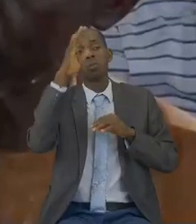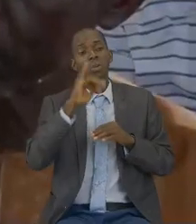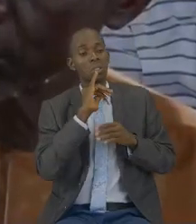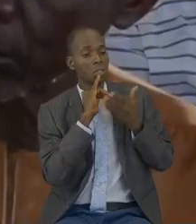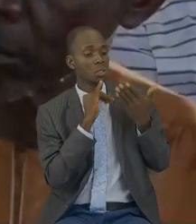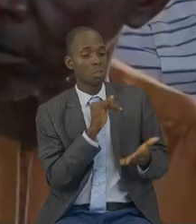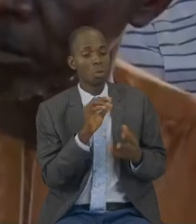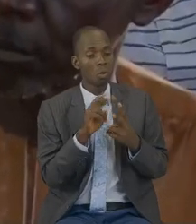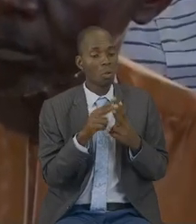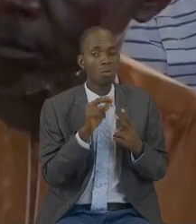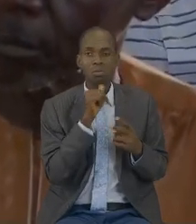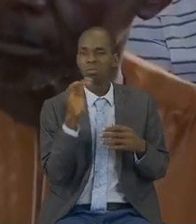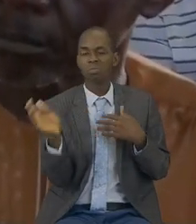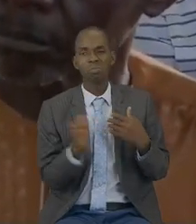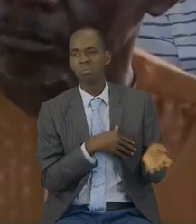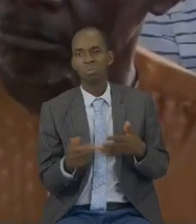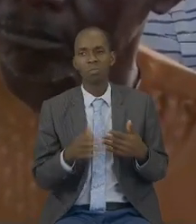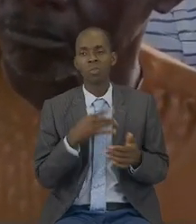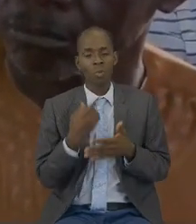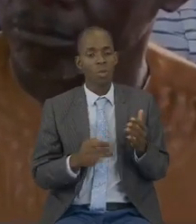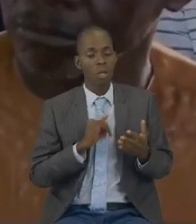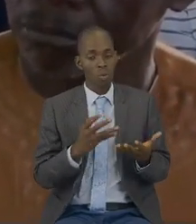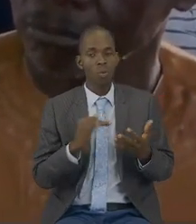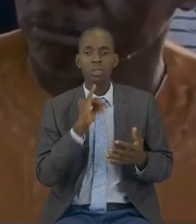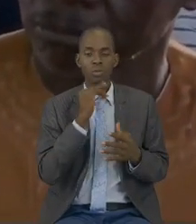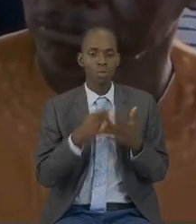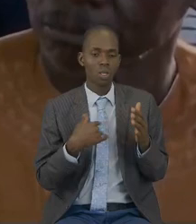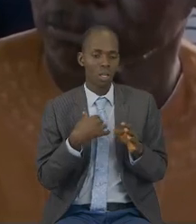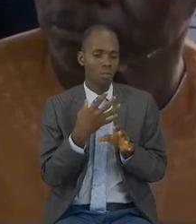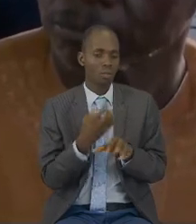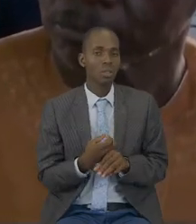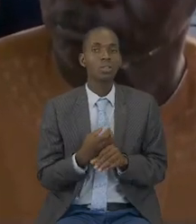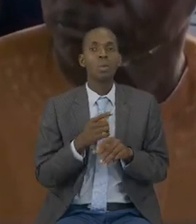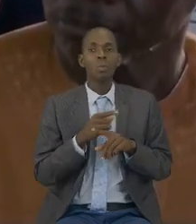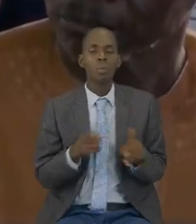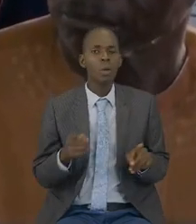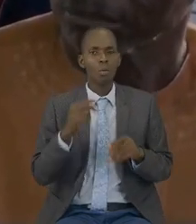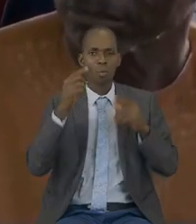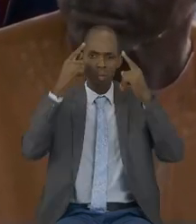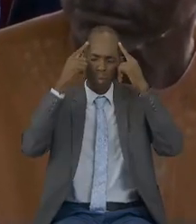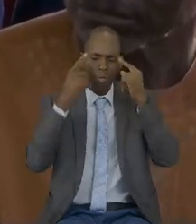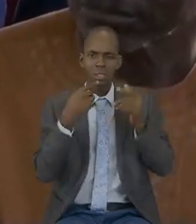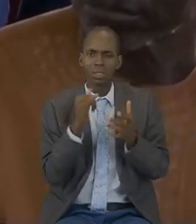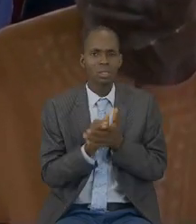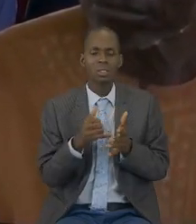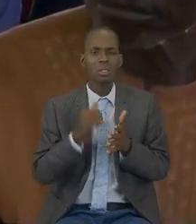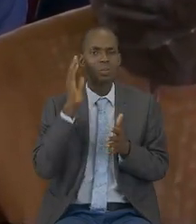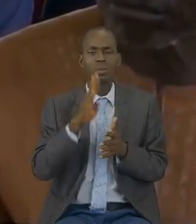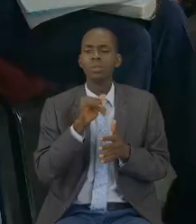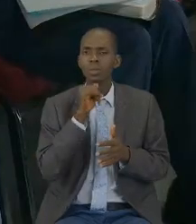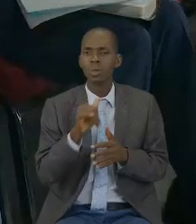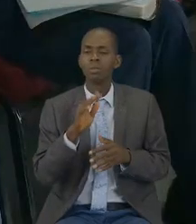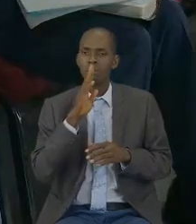matter. But in case of Moses, he said, it's going to be a great dissatisfaction if